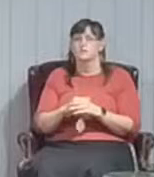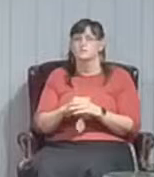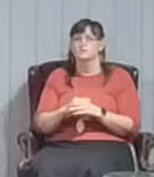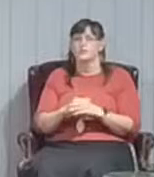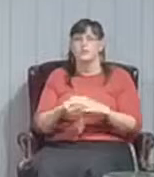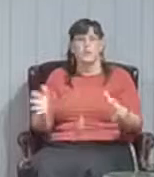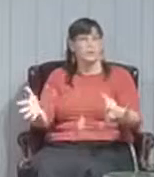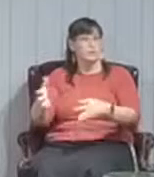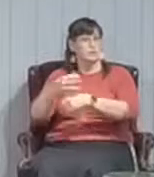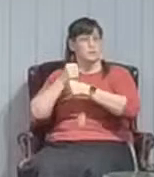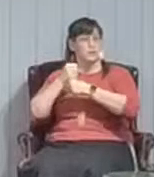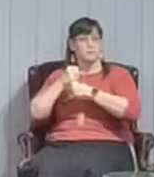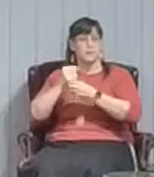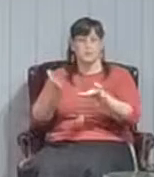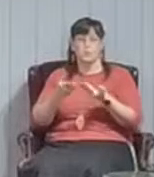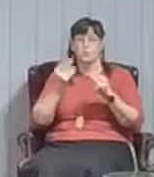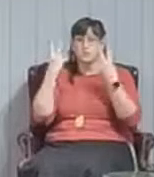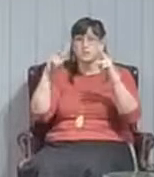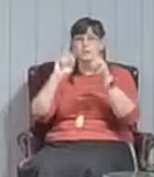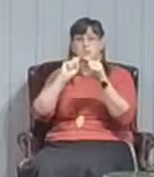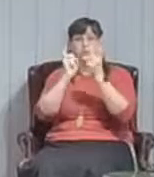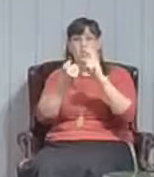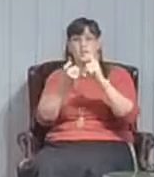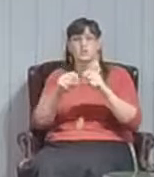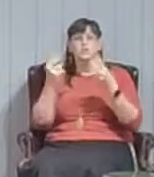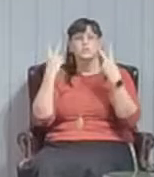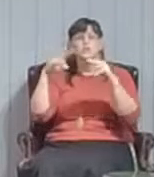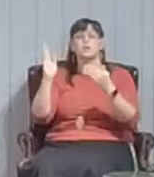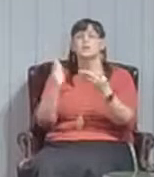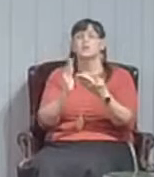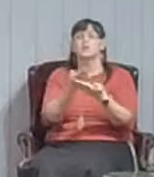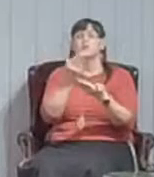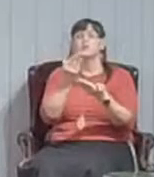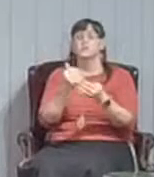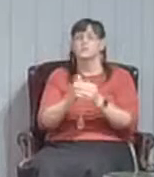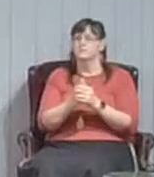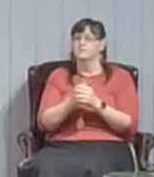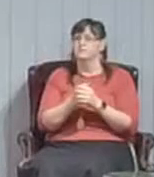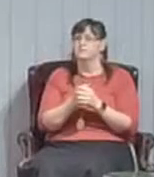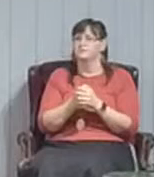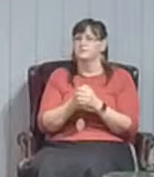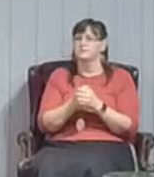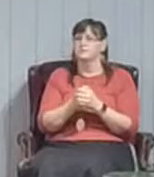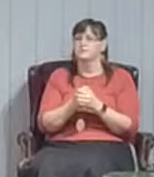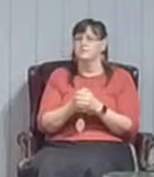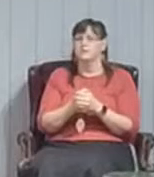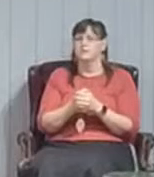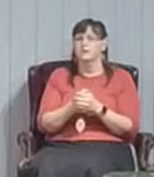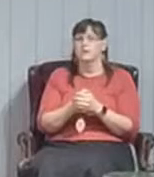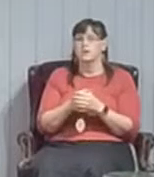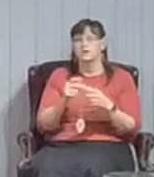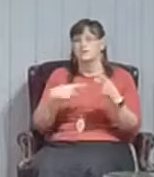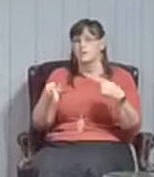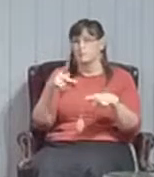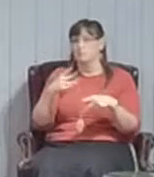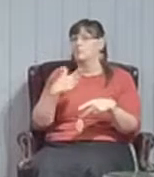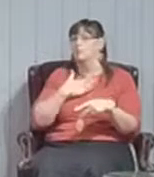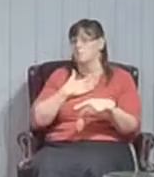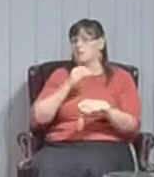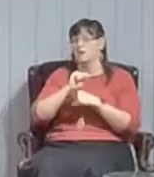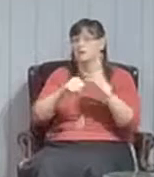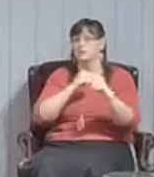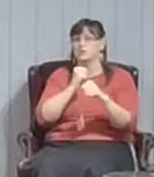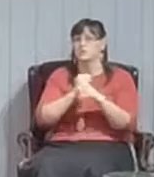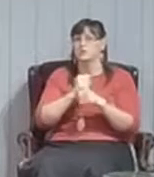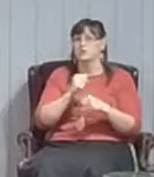they accept and want to see change. They want to see the new. They want to see new things come up. And then, of course, there'll be people my age that